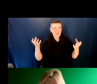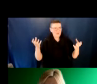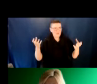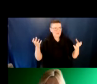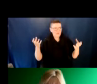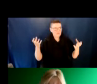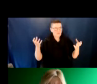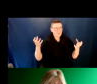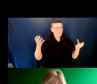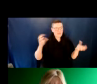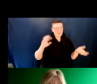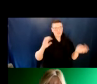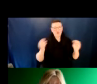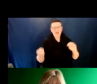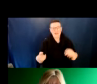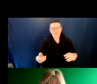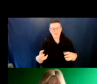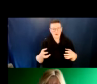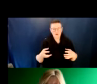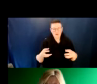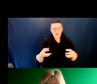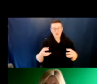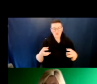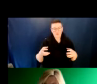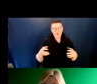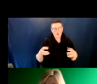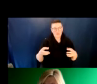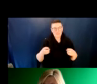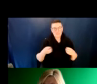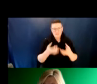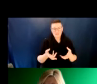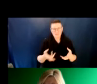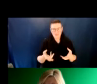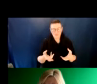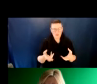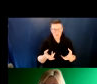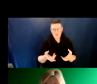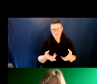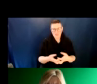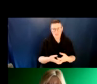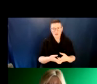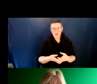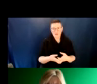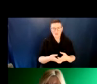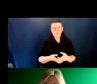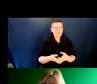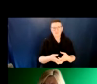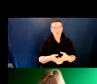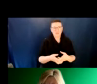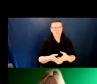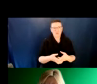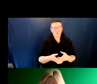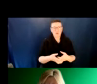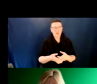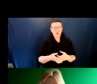like makes a shorthand for expressing something that would otherwise be